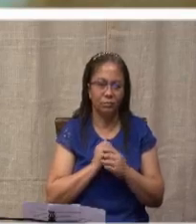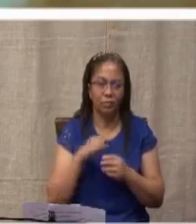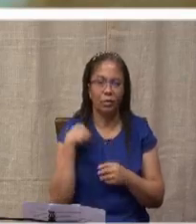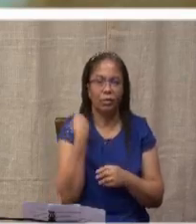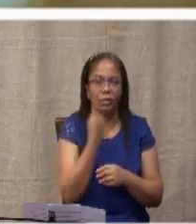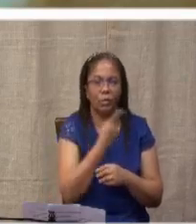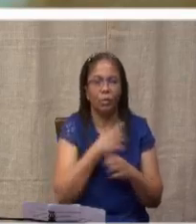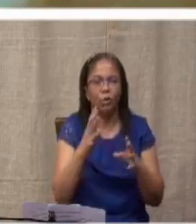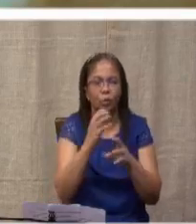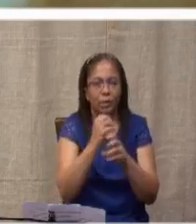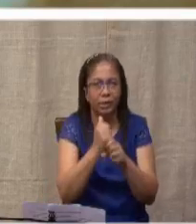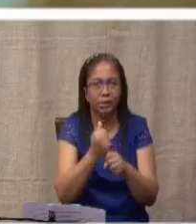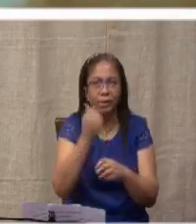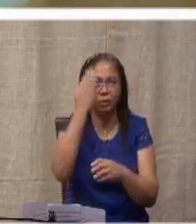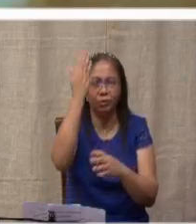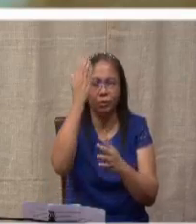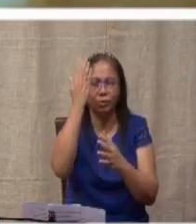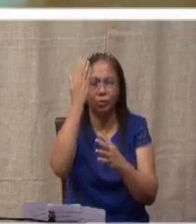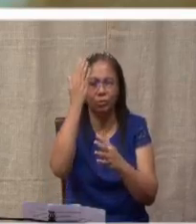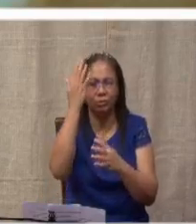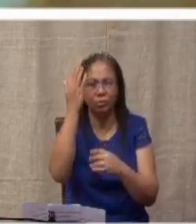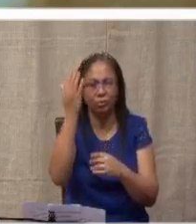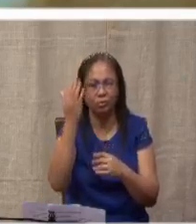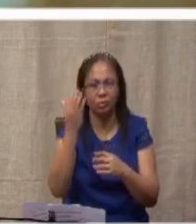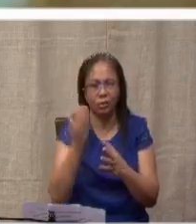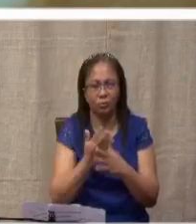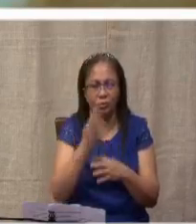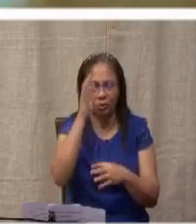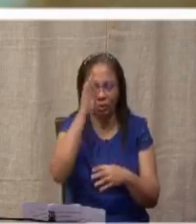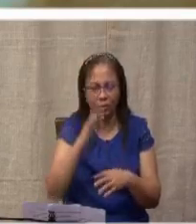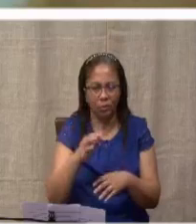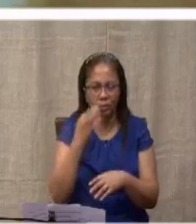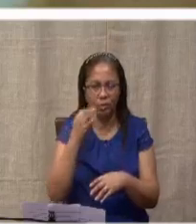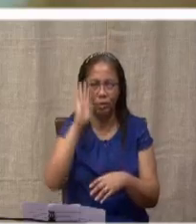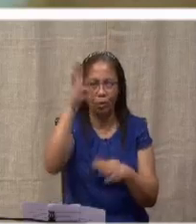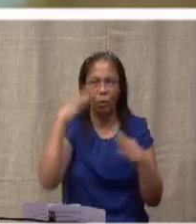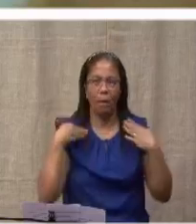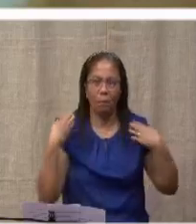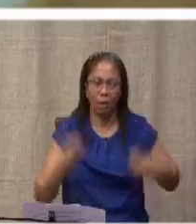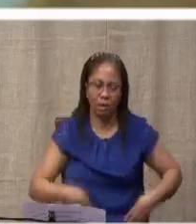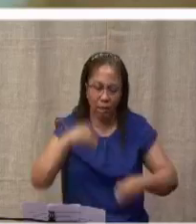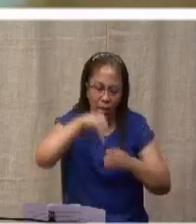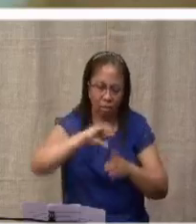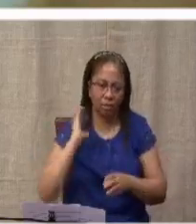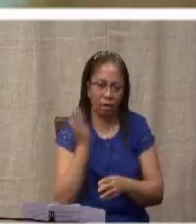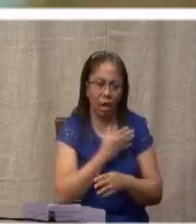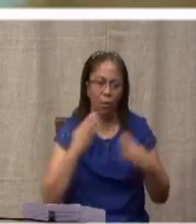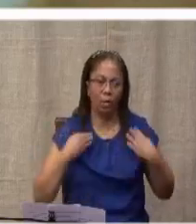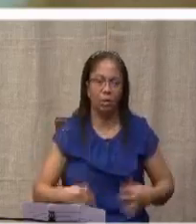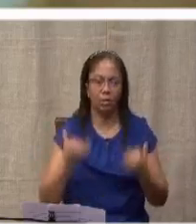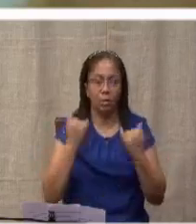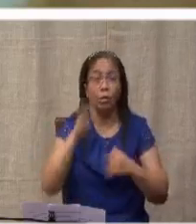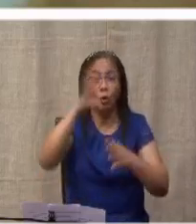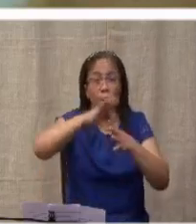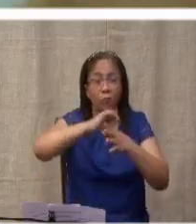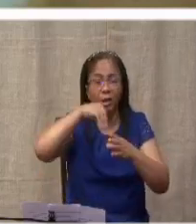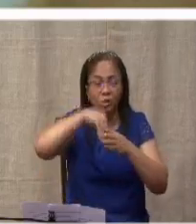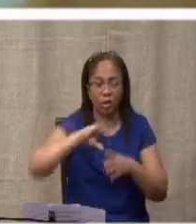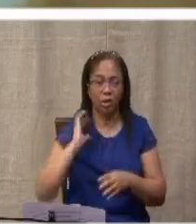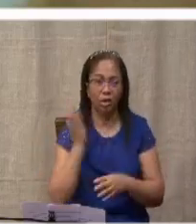we've received you and your body is now in our body your flesh is in